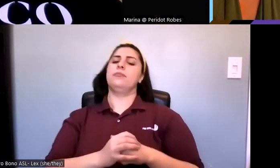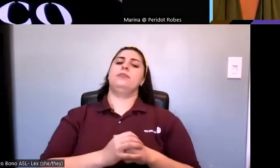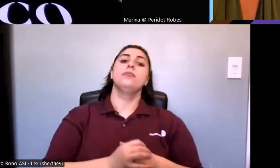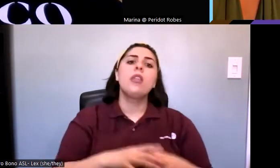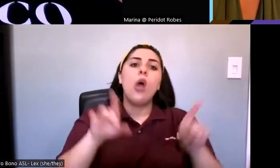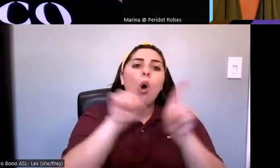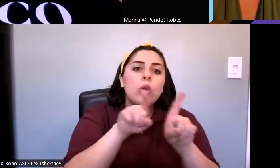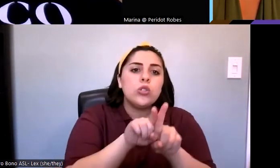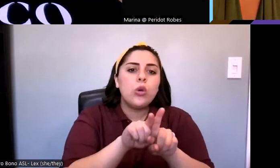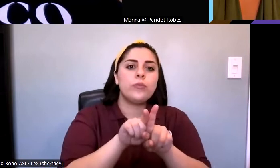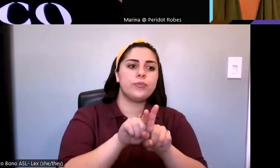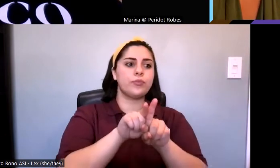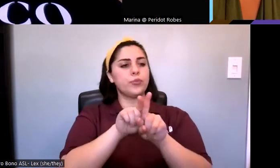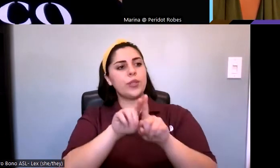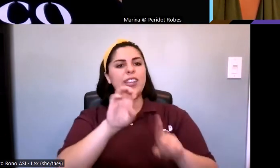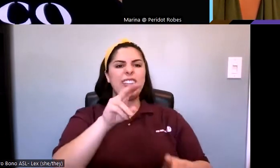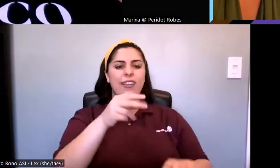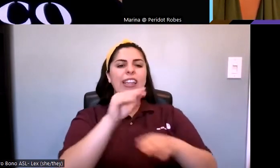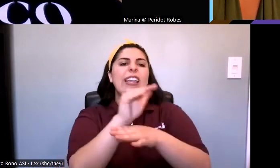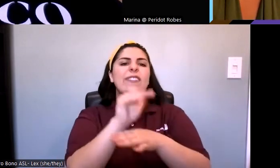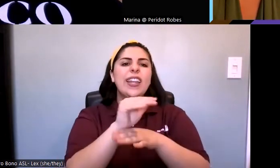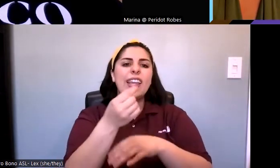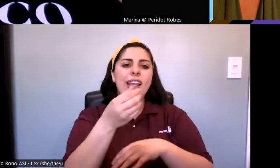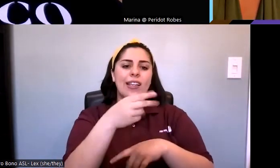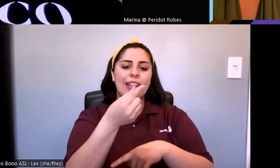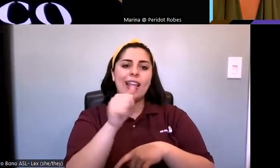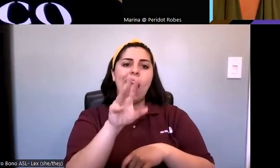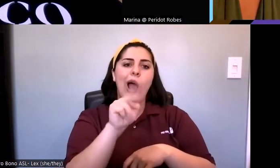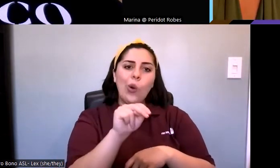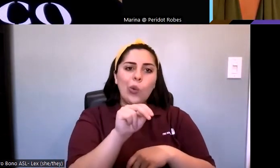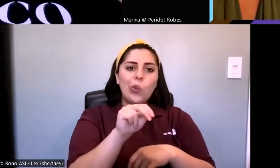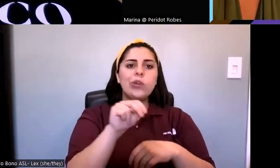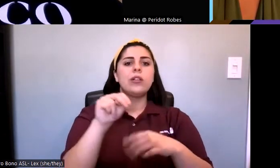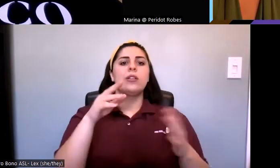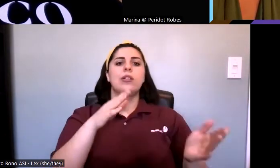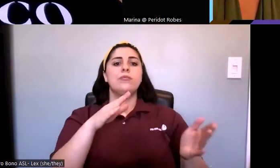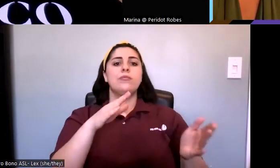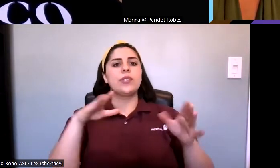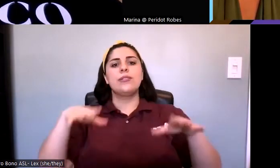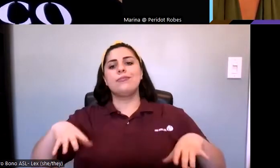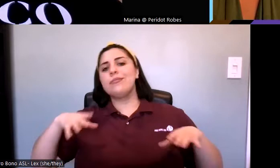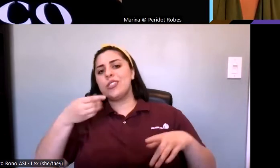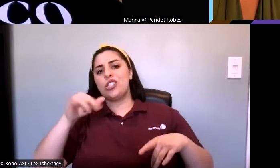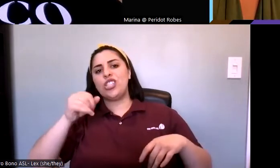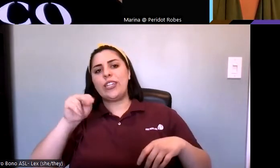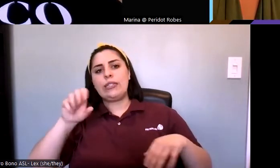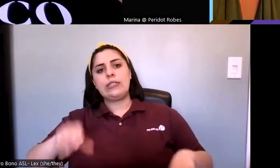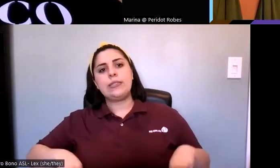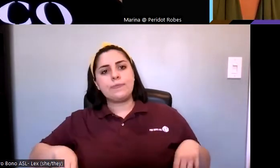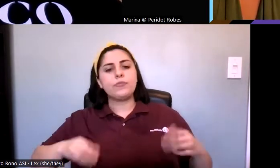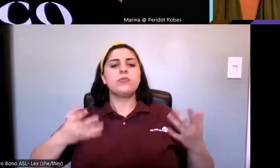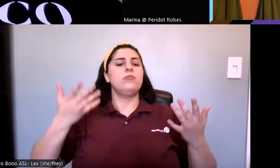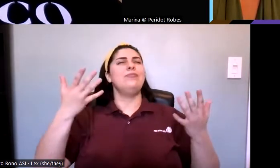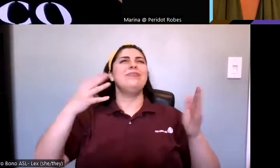not going to wear, I don't wear jeans anymore. I had surgery years ago and I don't wear jeans. Are not comfortable for me. So I wasn't looking for